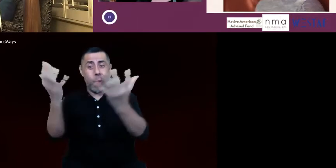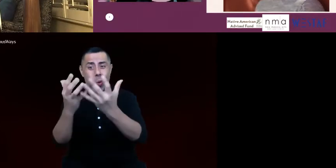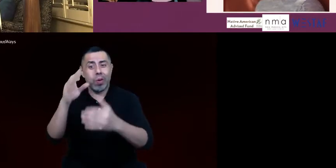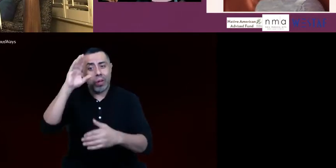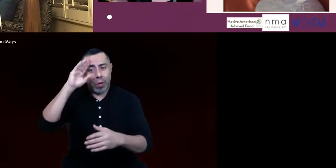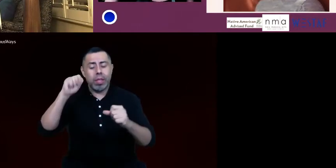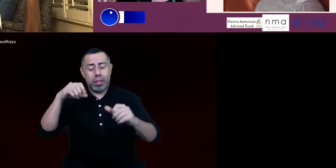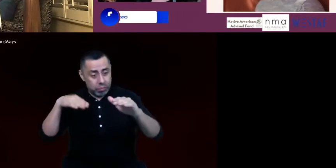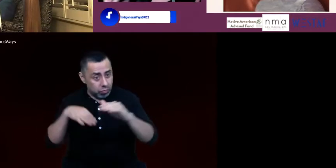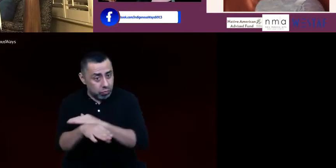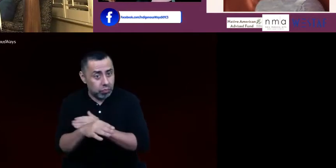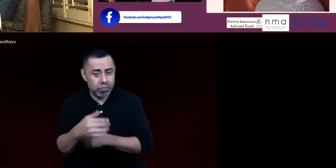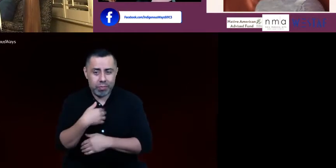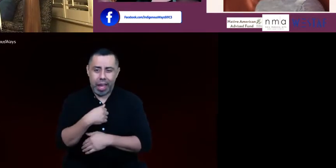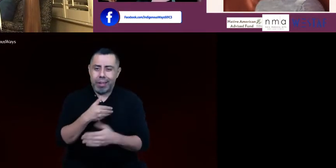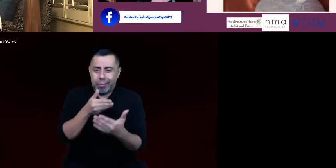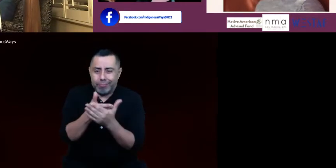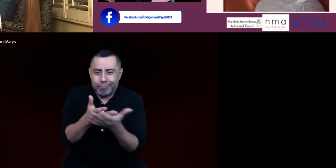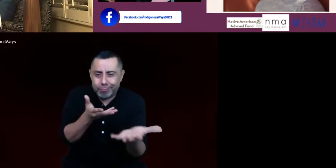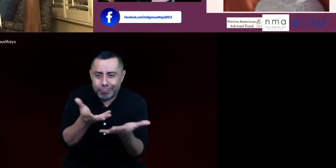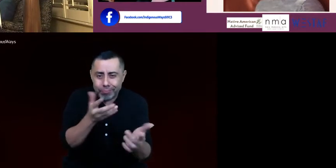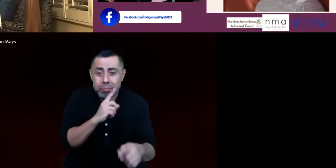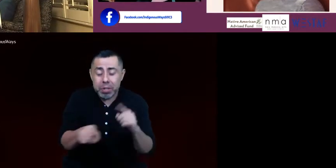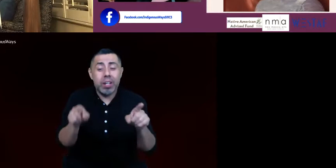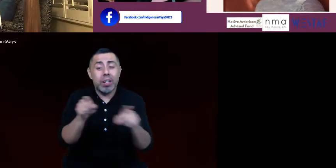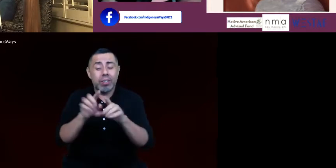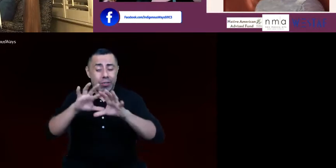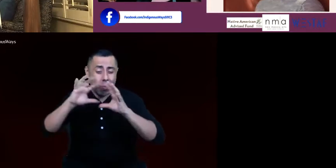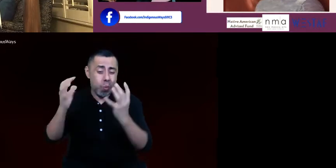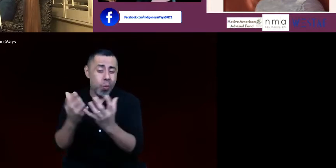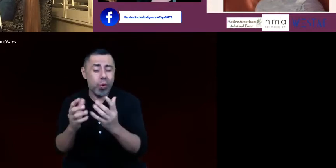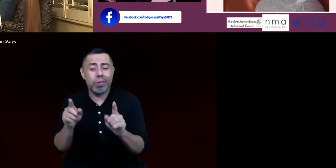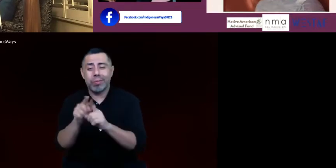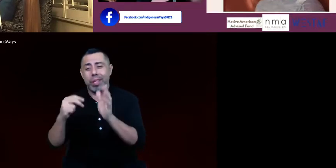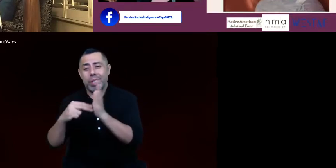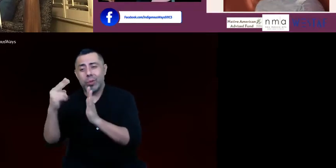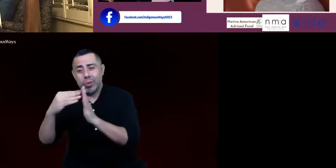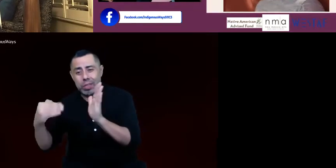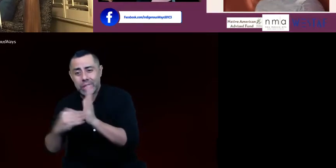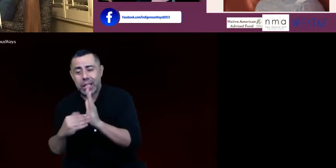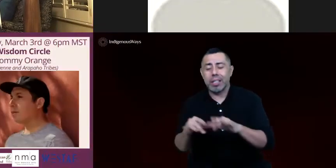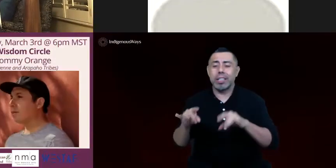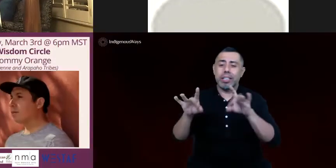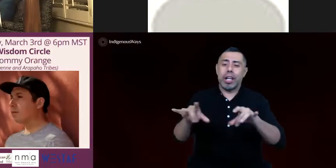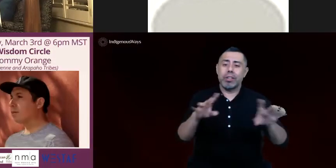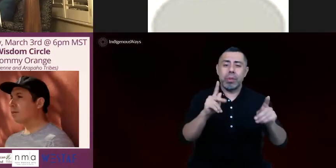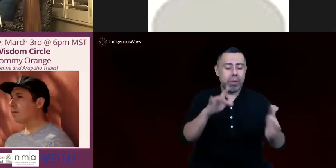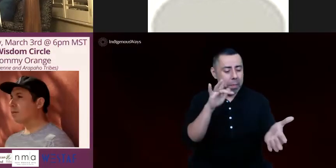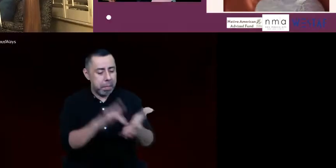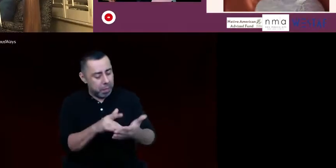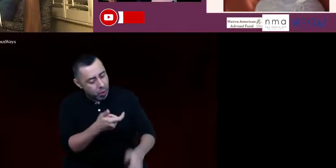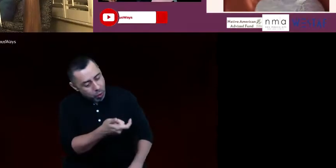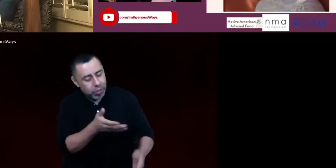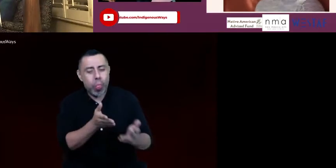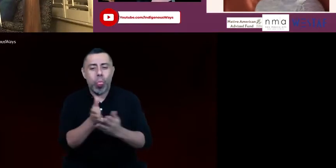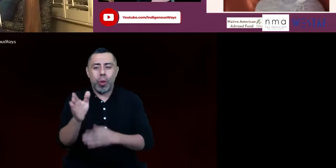media platforms, people have been able to zoom in from New Zealand and Australia and all over the show. Elena's got a lot of peeps back home